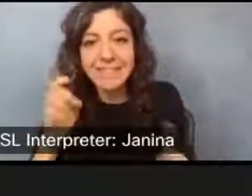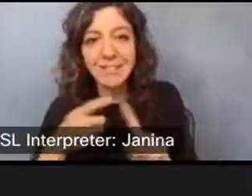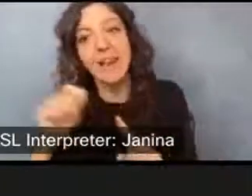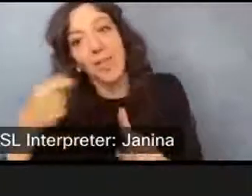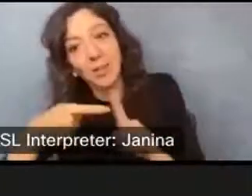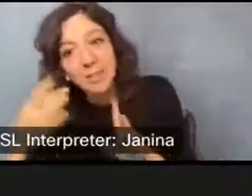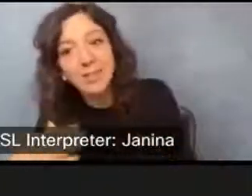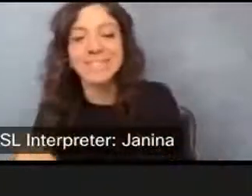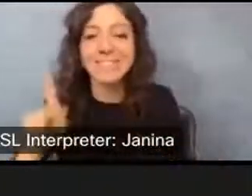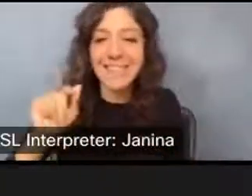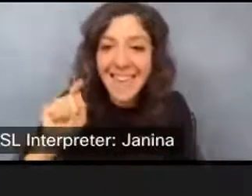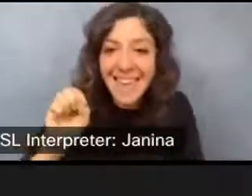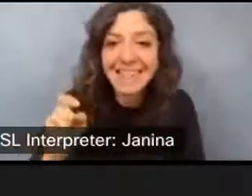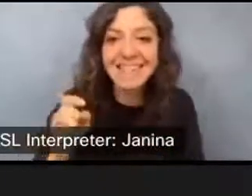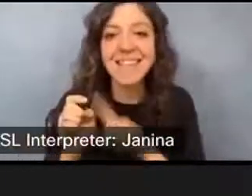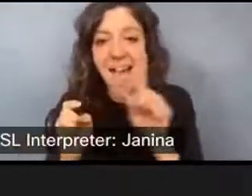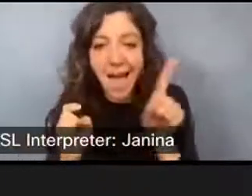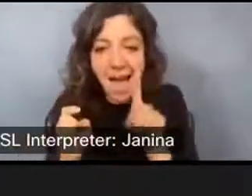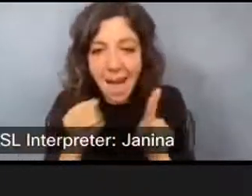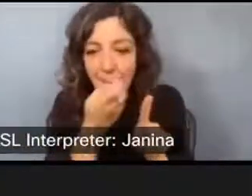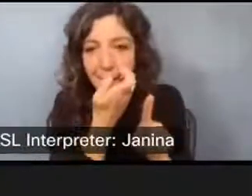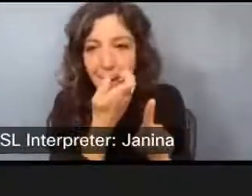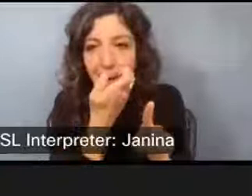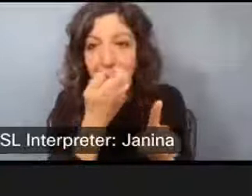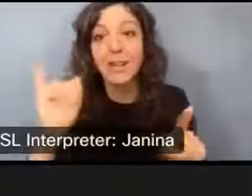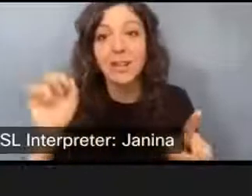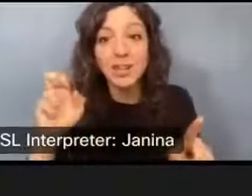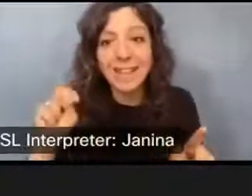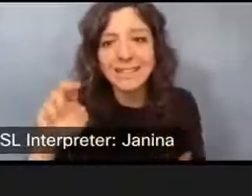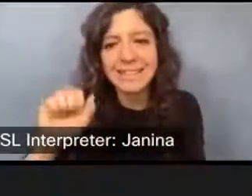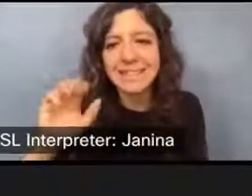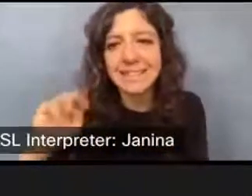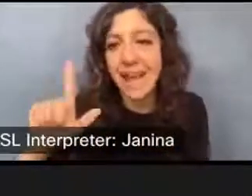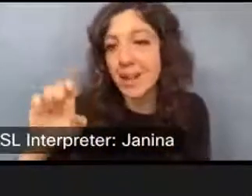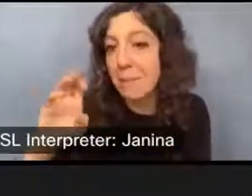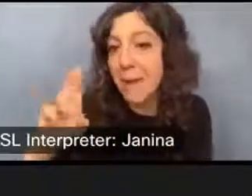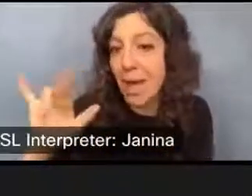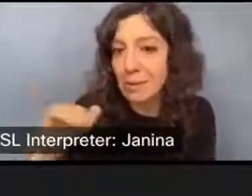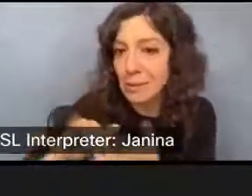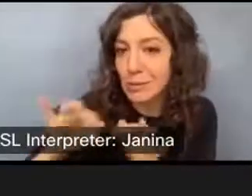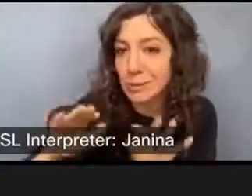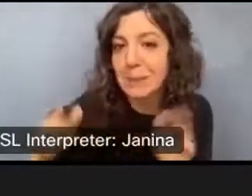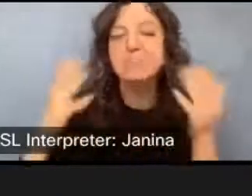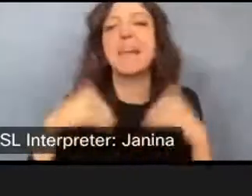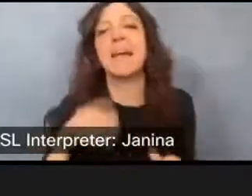and Kate, and Jason Scantleberry, and we've got Gary,